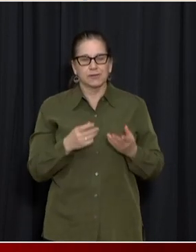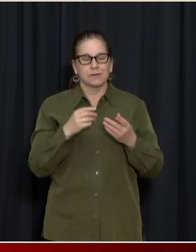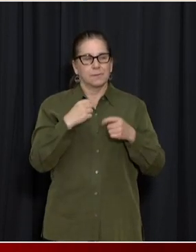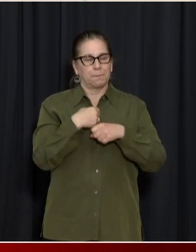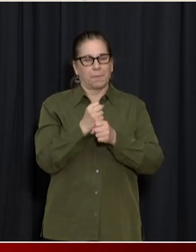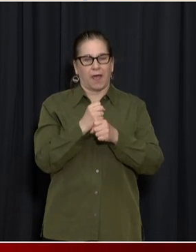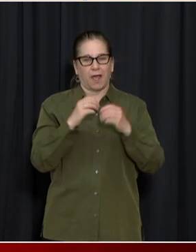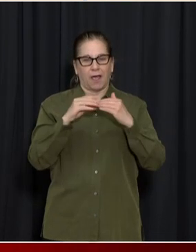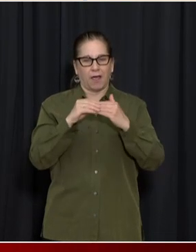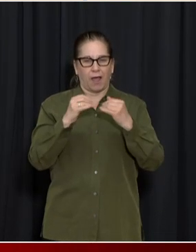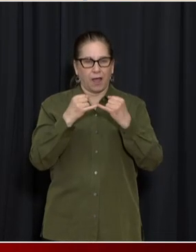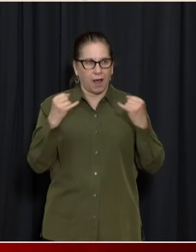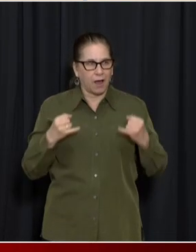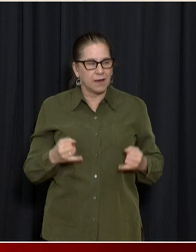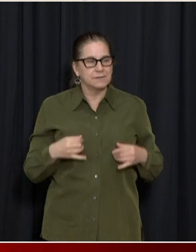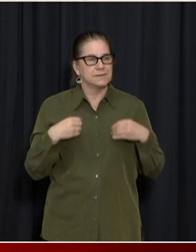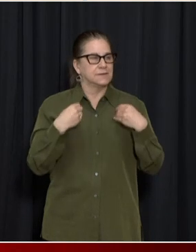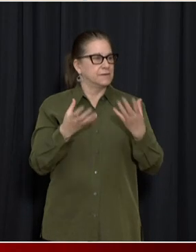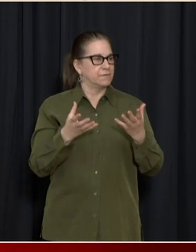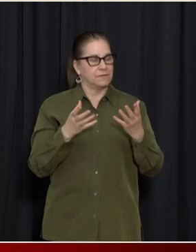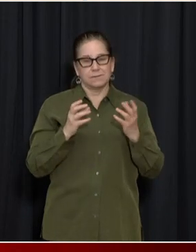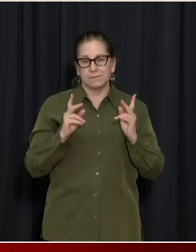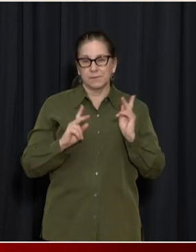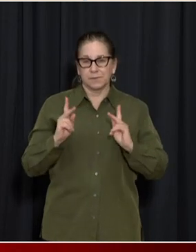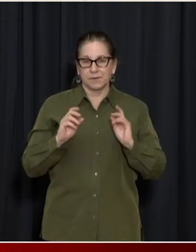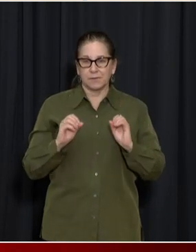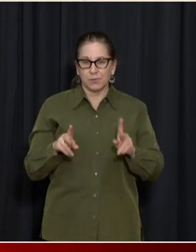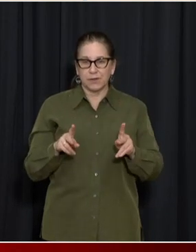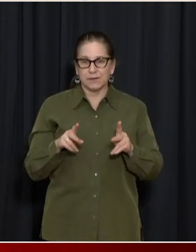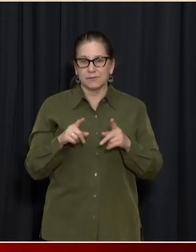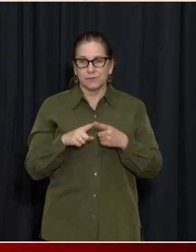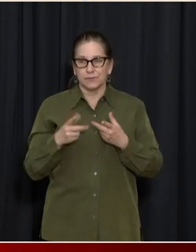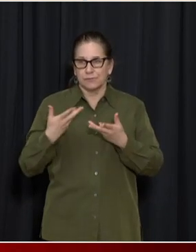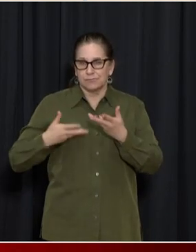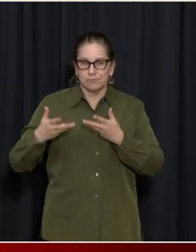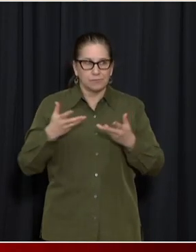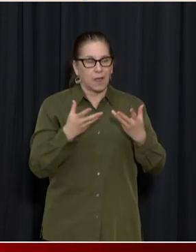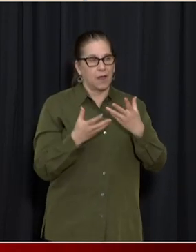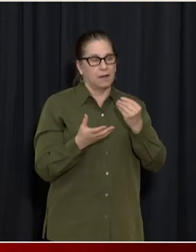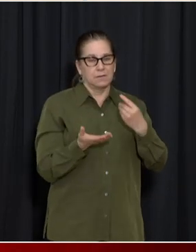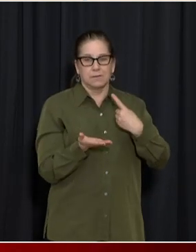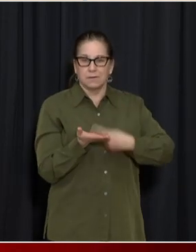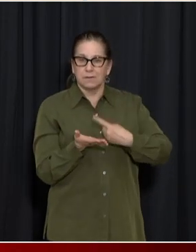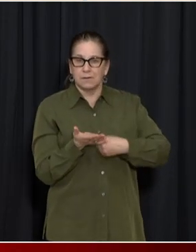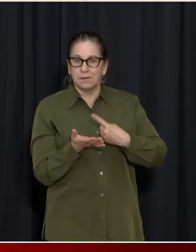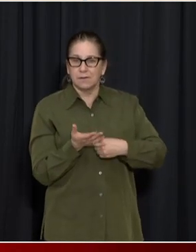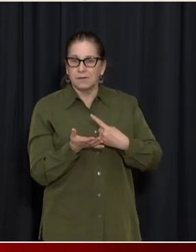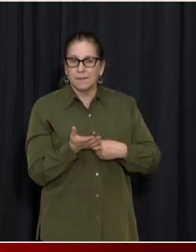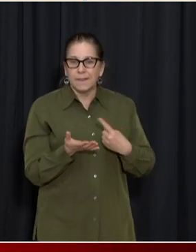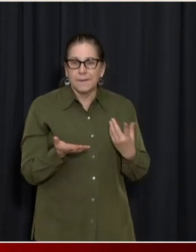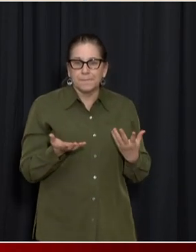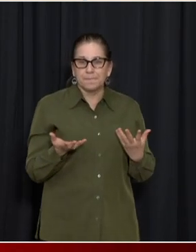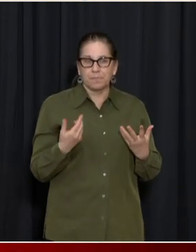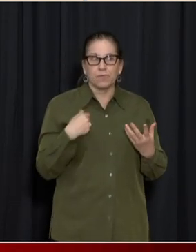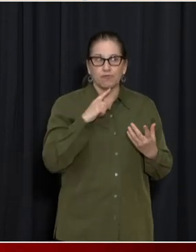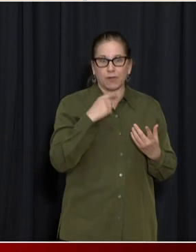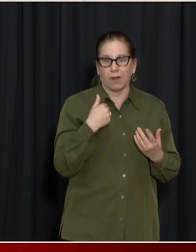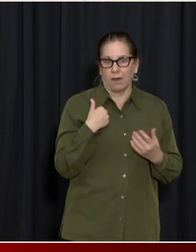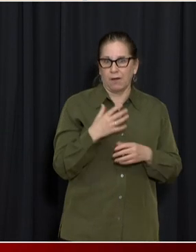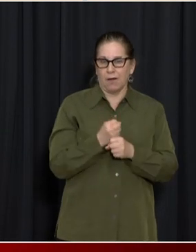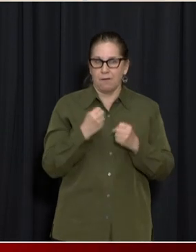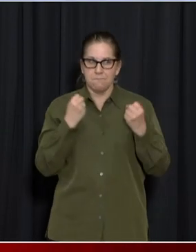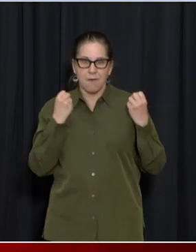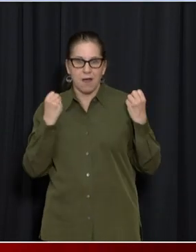needs. Through our stakeholder engagement, multiple ideas emerged as to how to reopen and to build